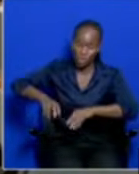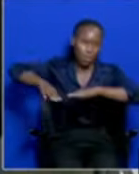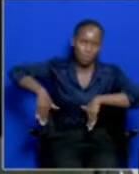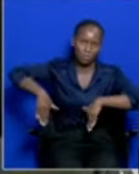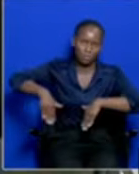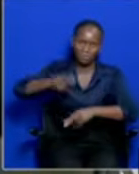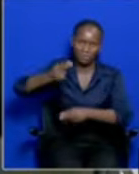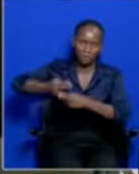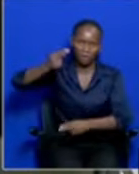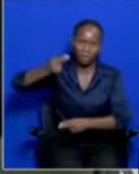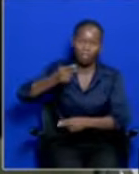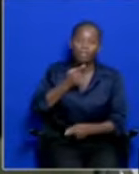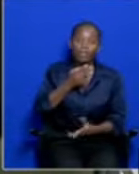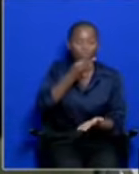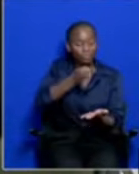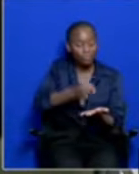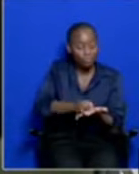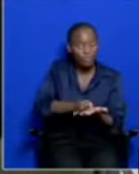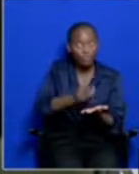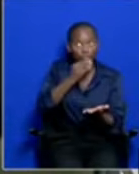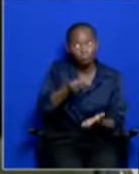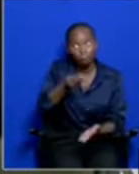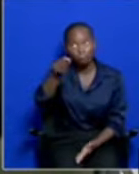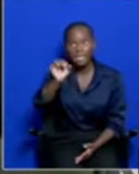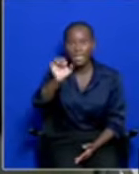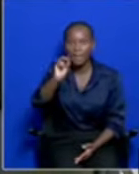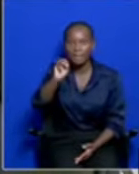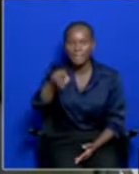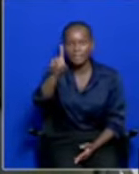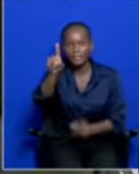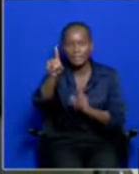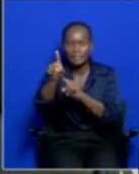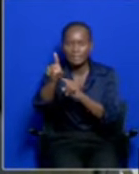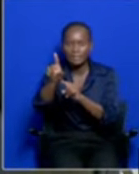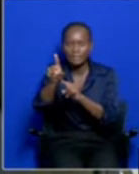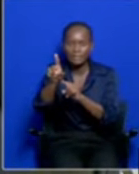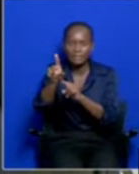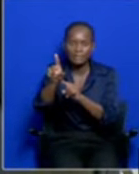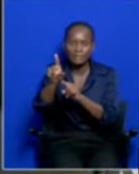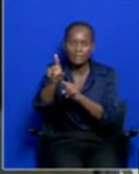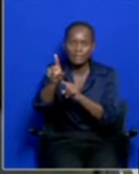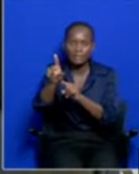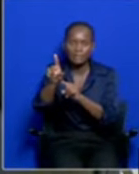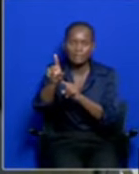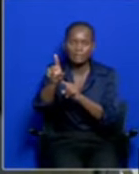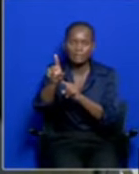EMPD and referral of the matter to the DPP have not been